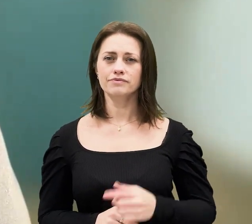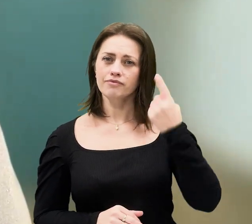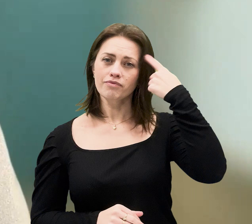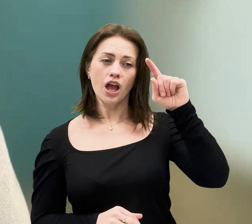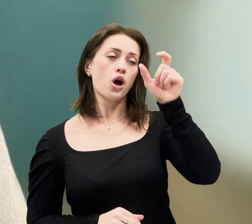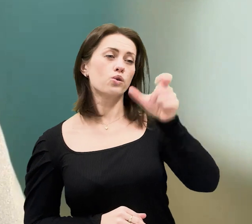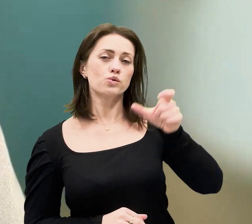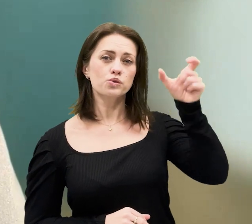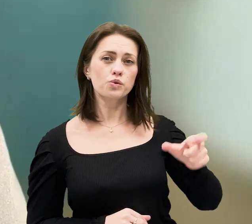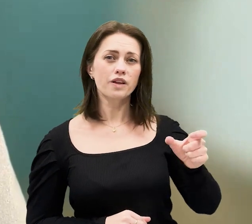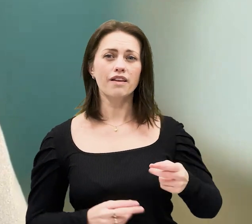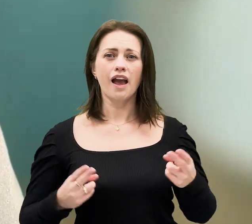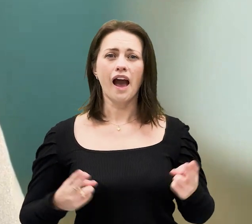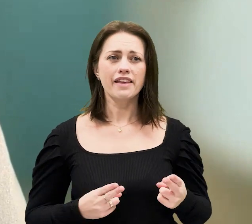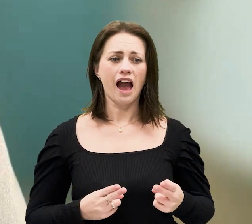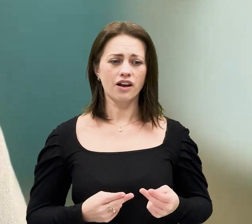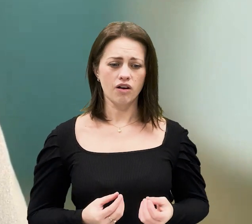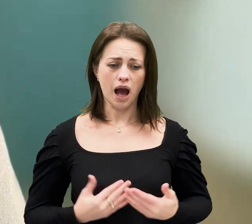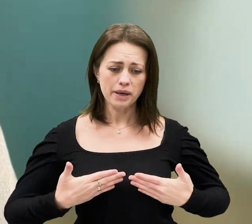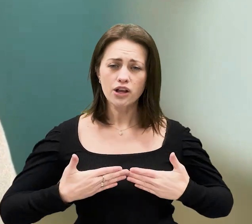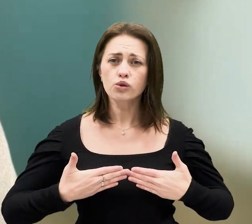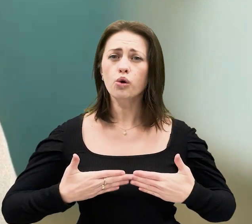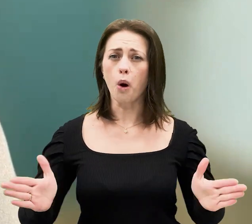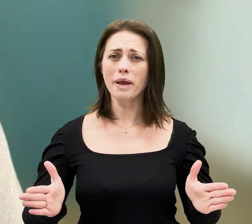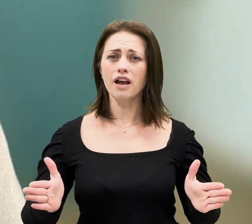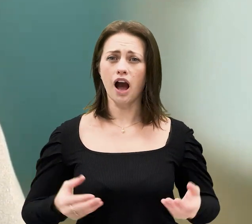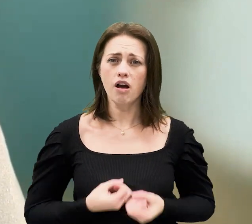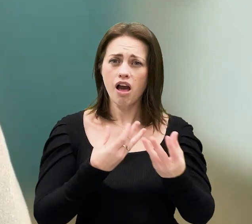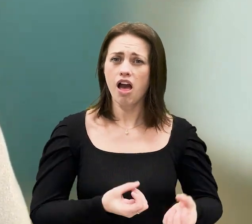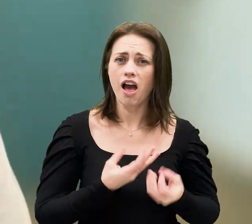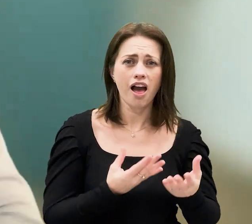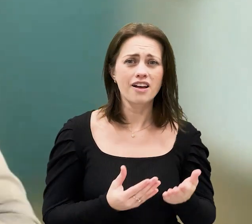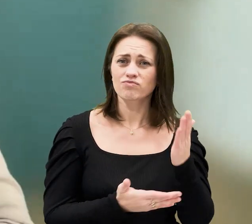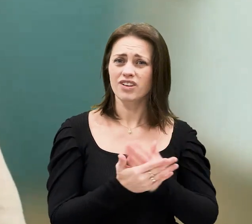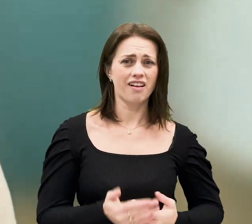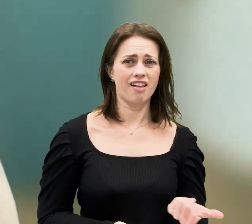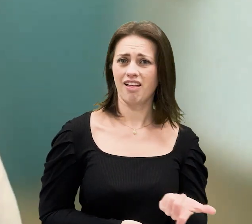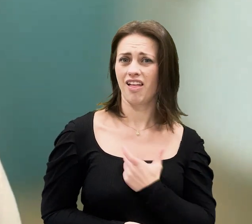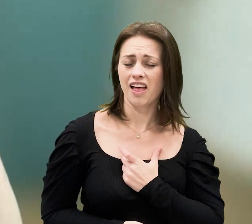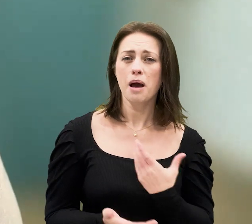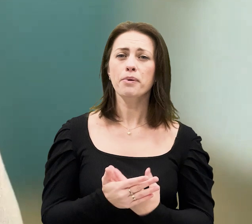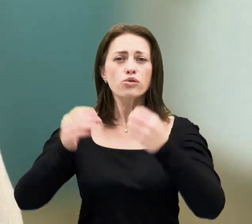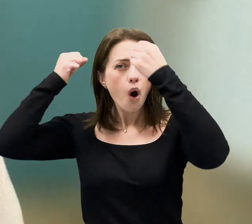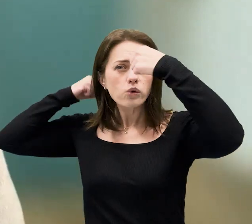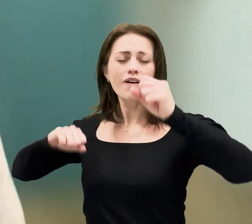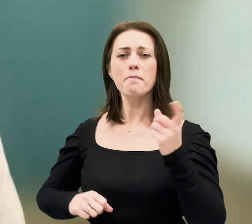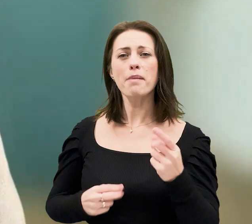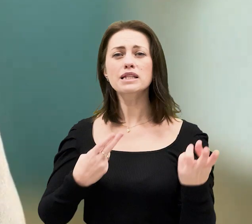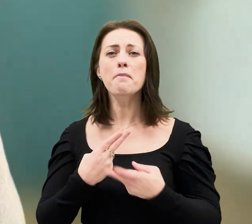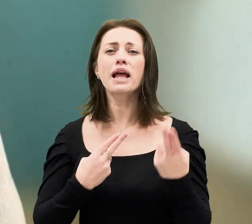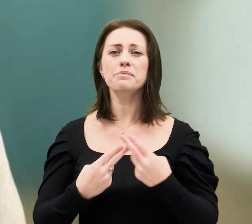possible. So I think that's really important, that we as a university provide a safe space for